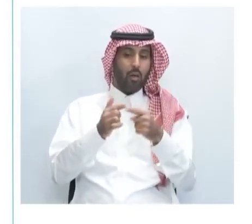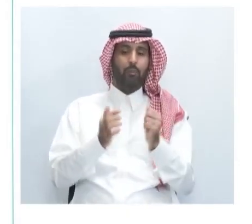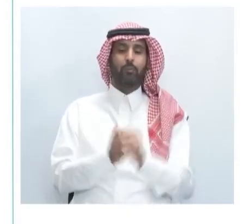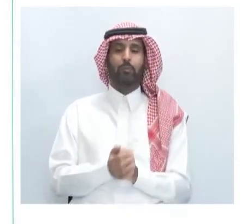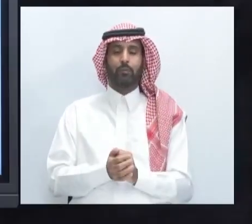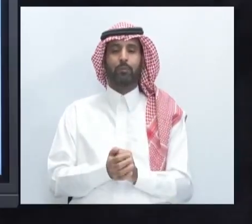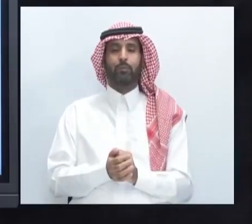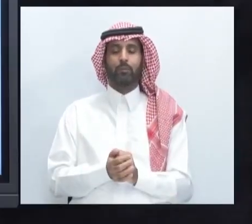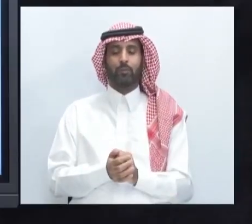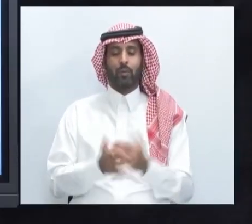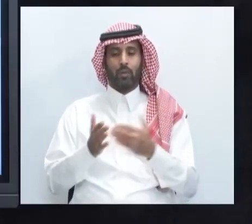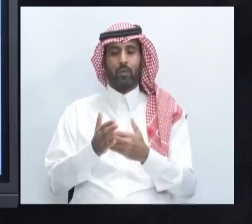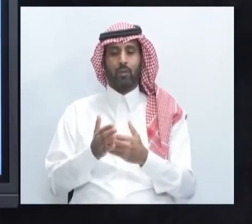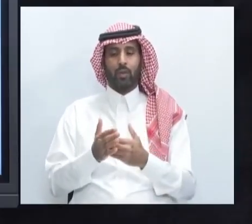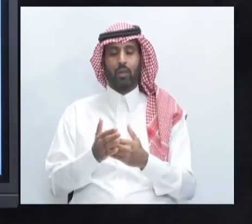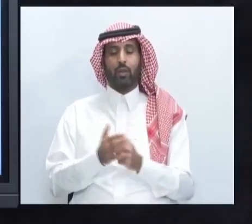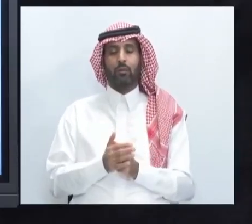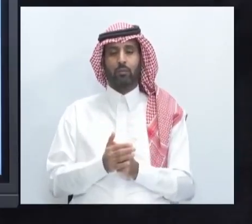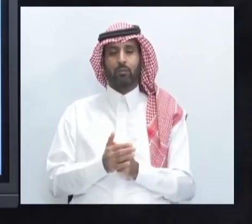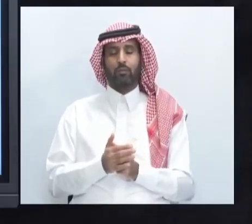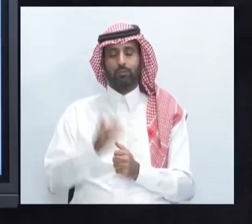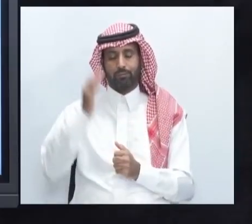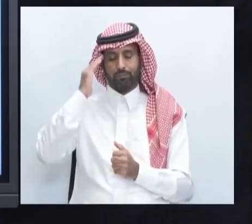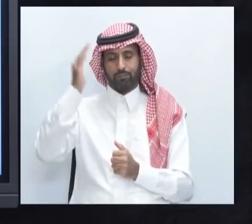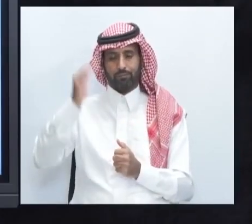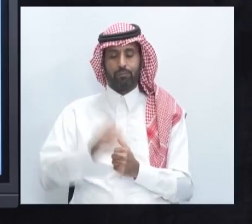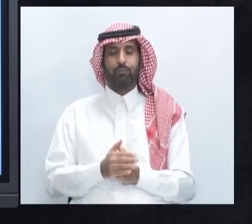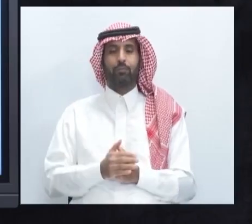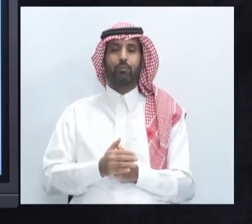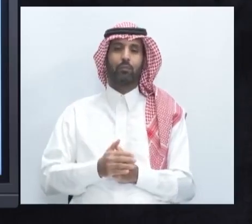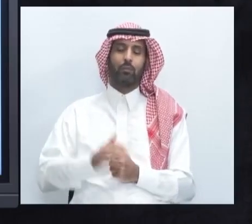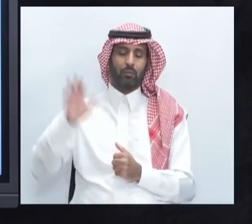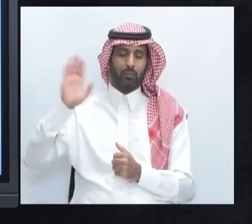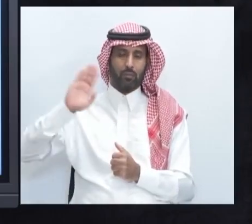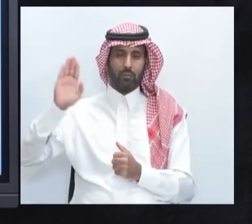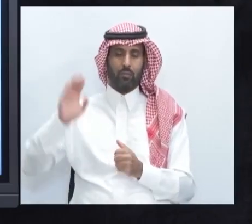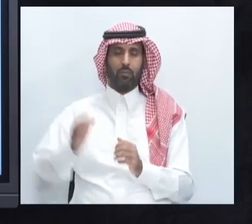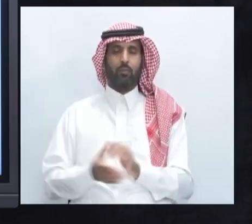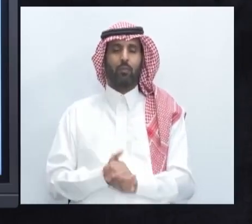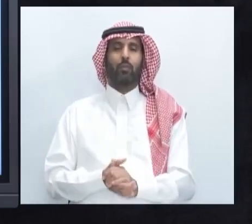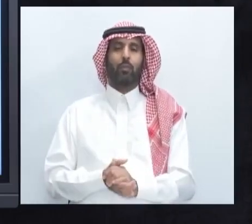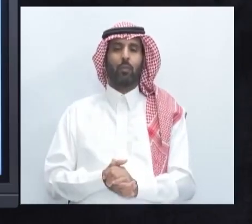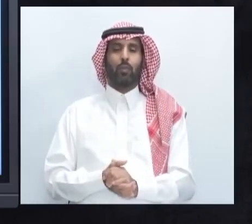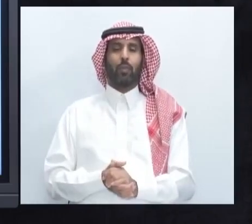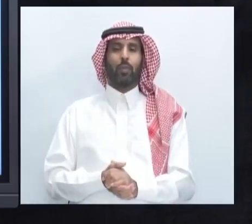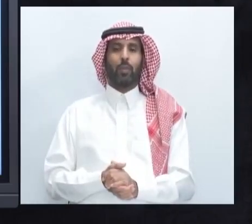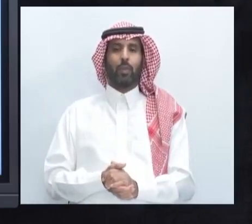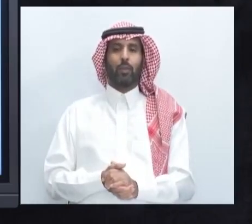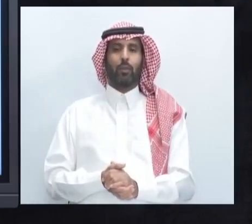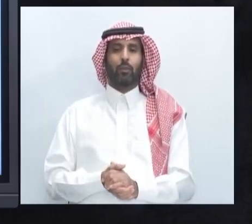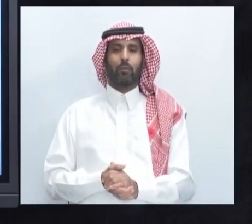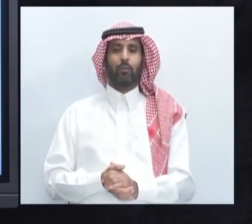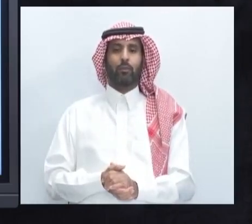Okay. So this is the end of our lesson today. I hope you enjoy it. See you next time. Assalamu alaikum wa rahmatullahi wa barakatuh.